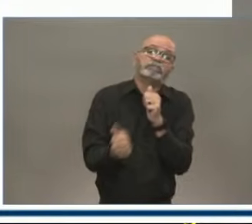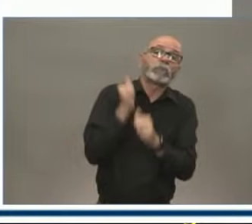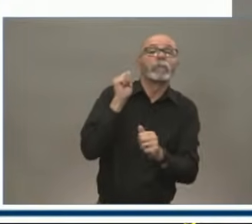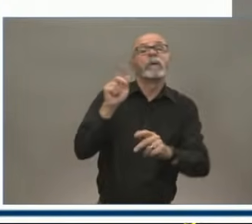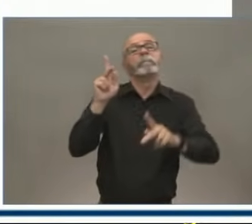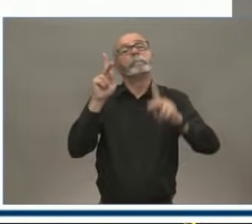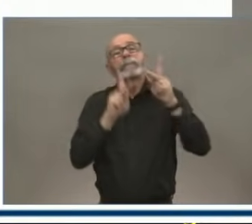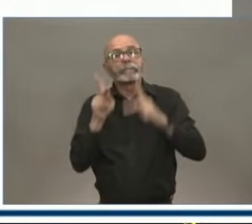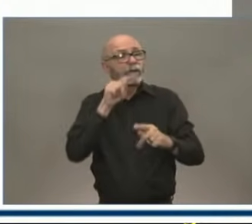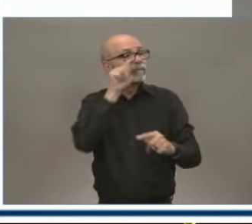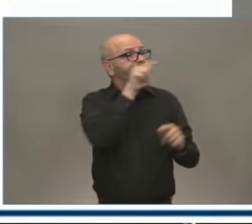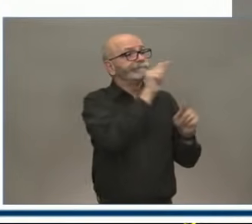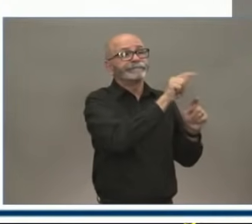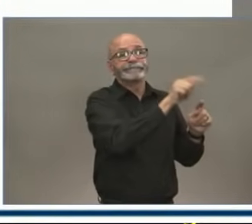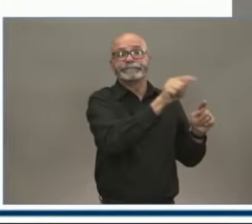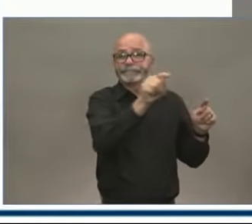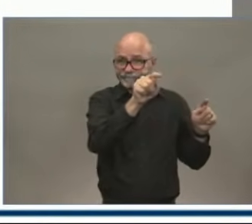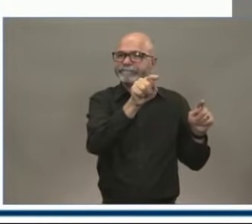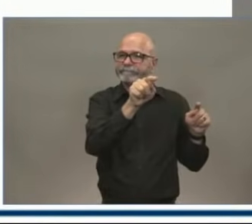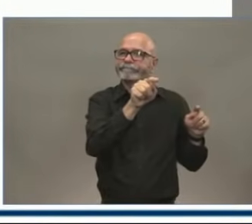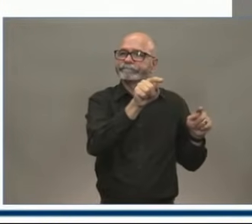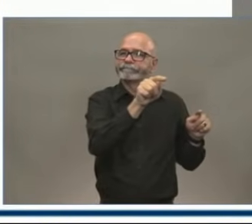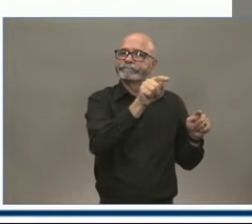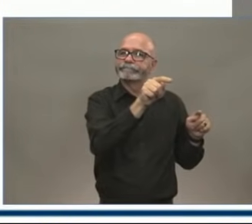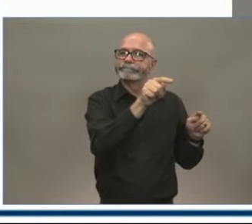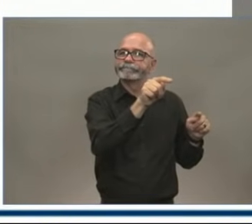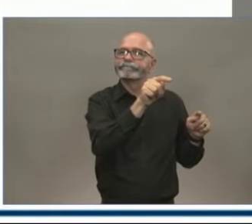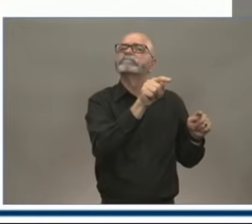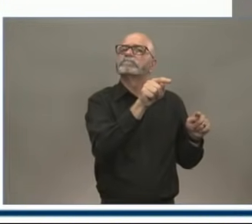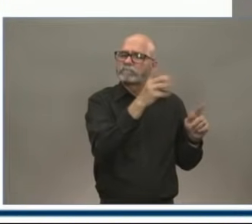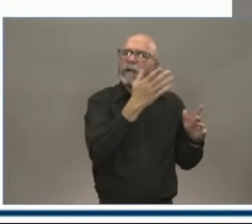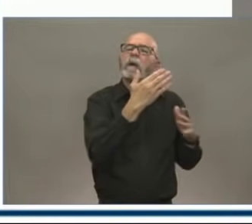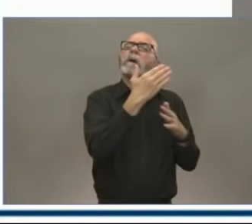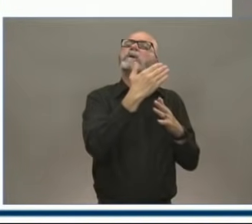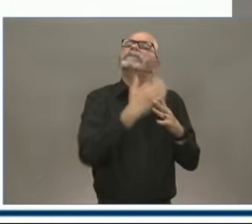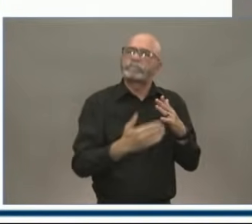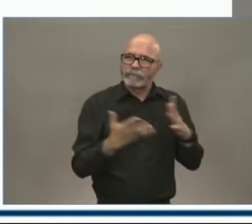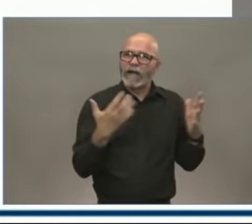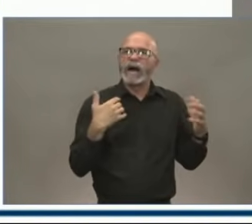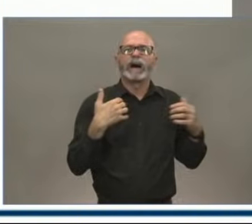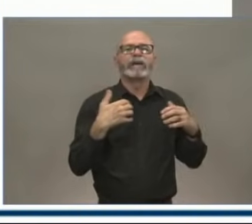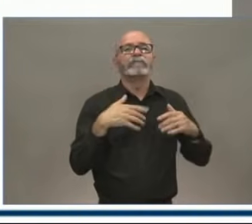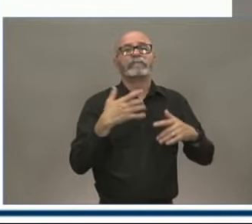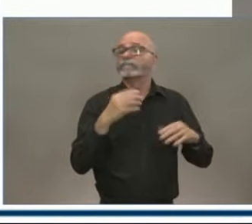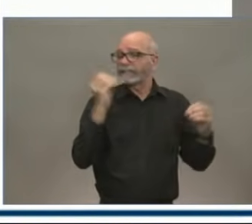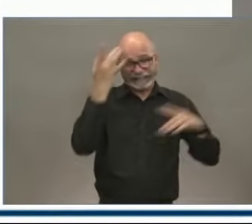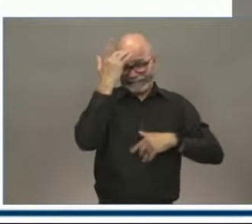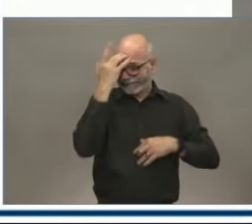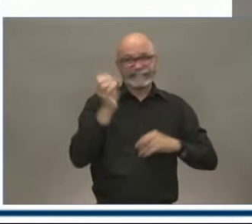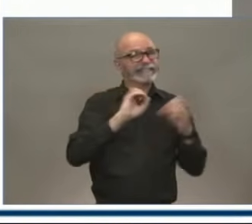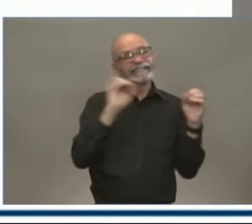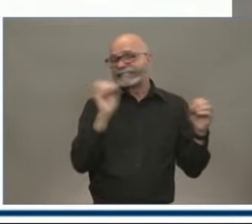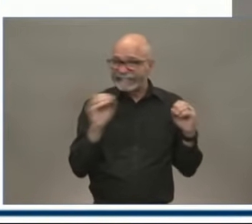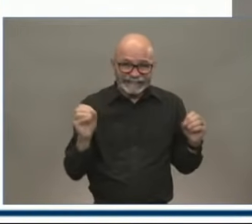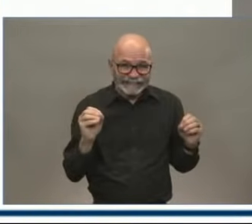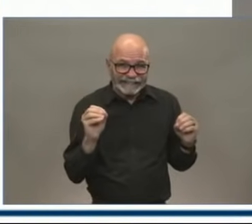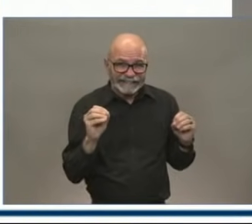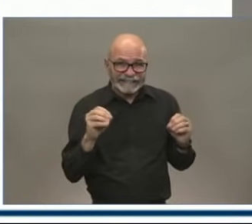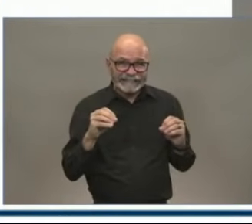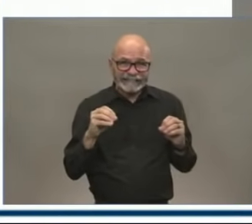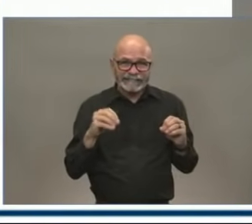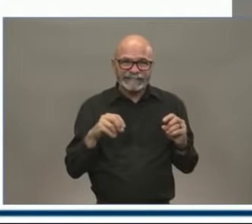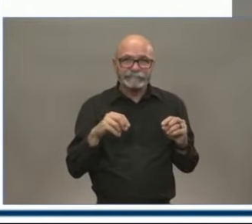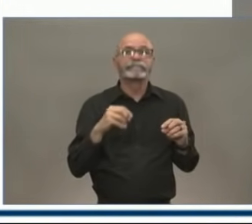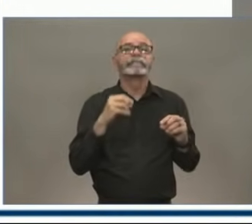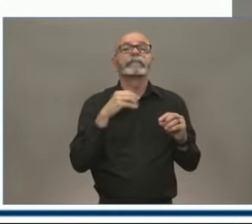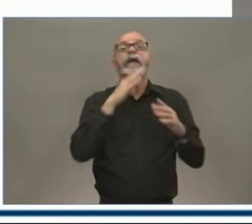this age group, there's a significant proportion who are asymptomatic, no symptoms at all. The vast majority of them have mild symptoms and